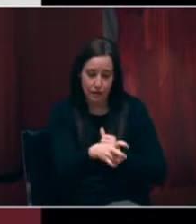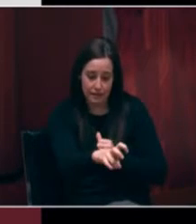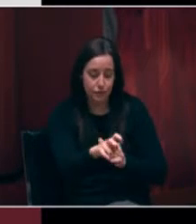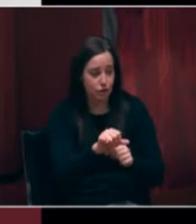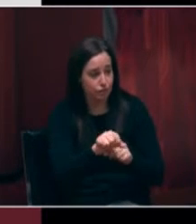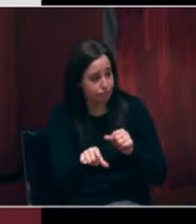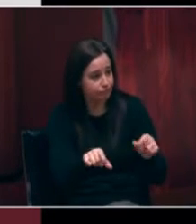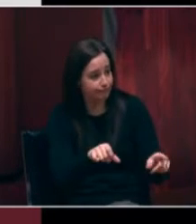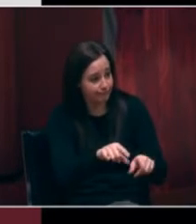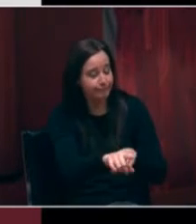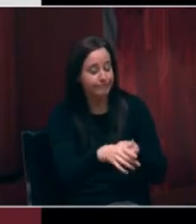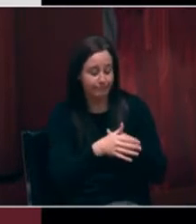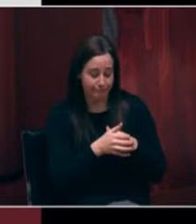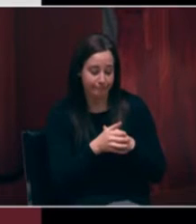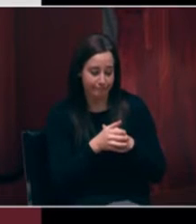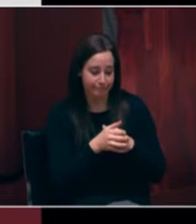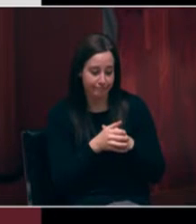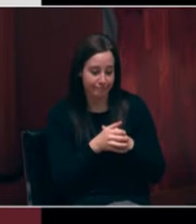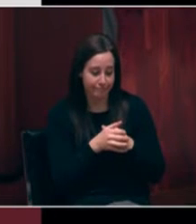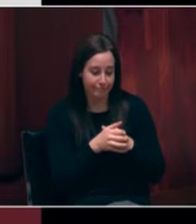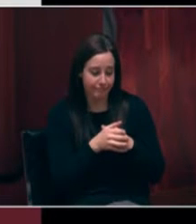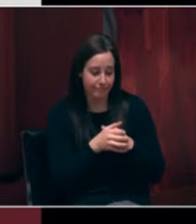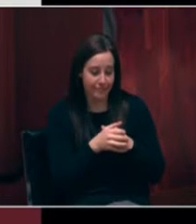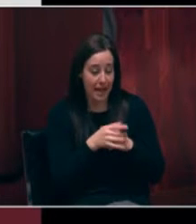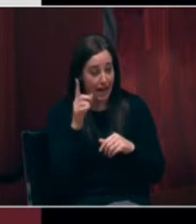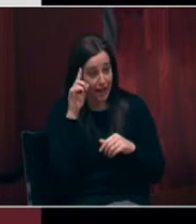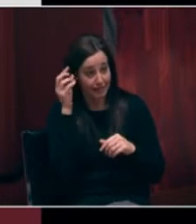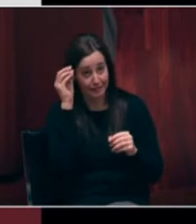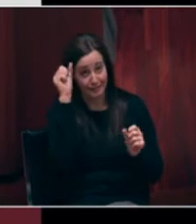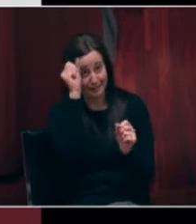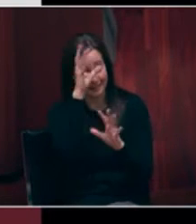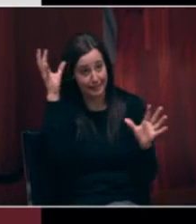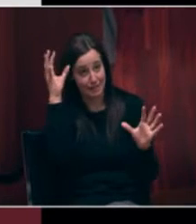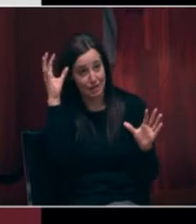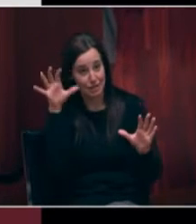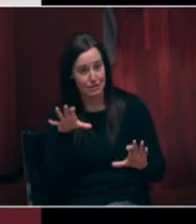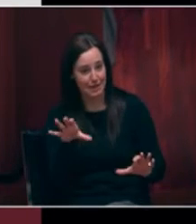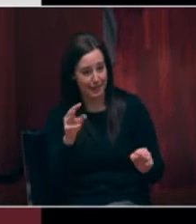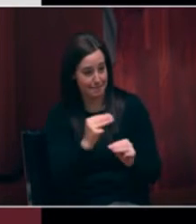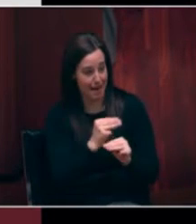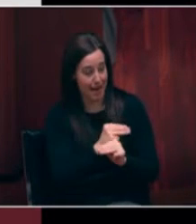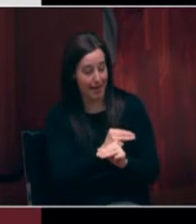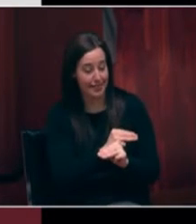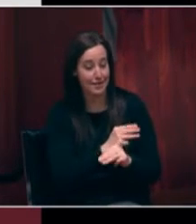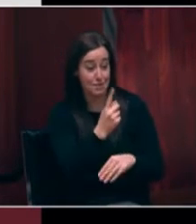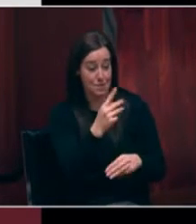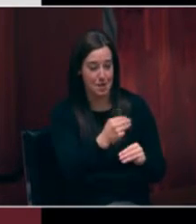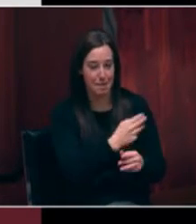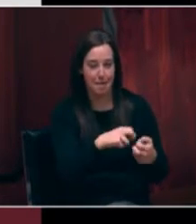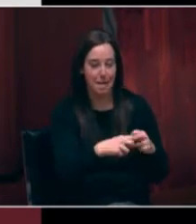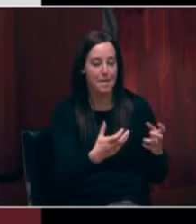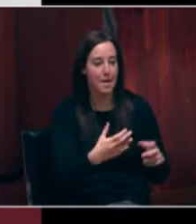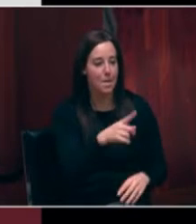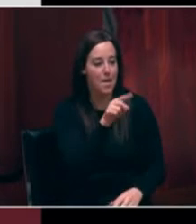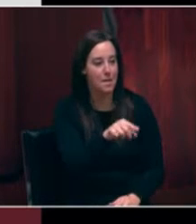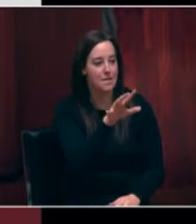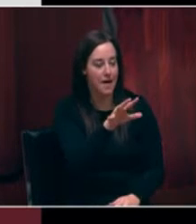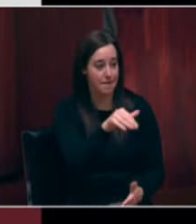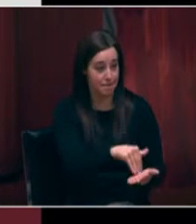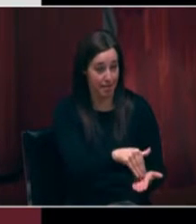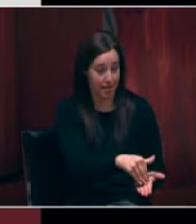you. I said do the math. I skipped one of my math problems. 1.5 million